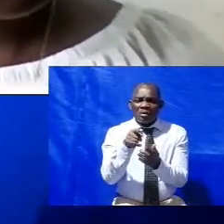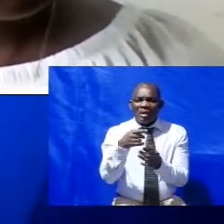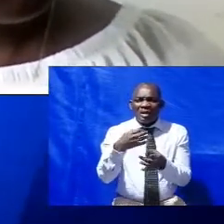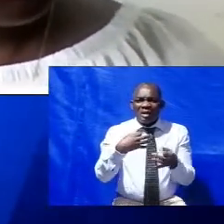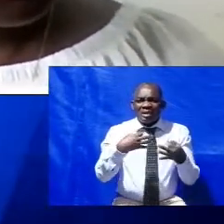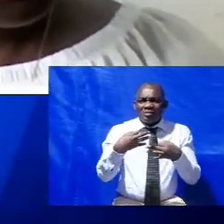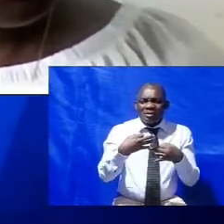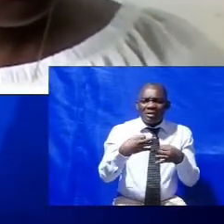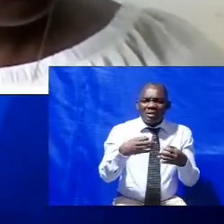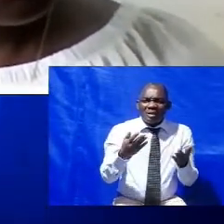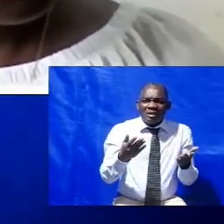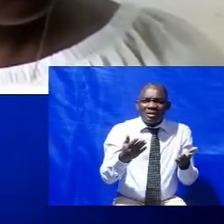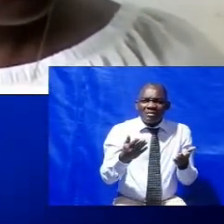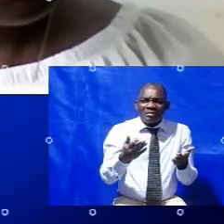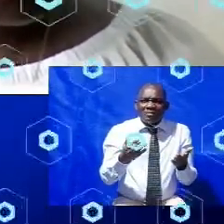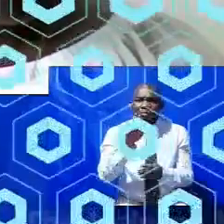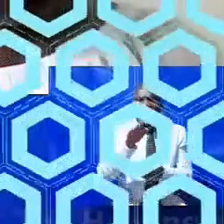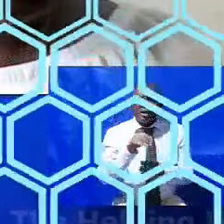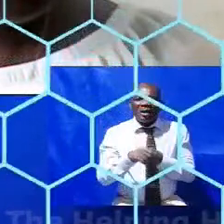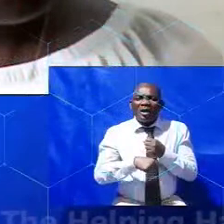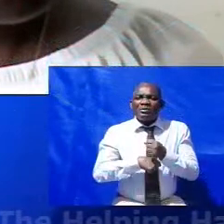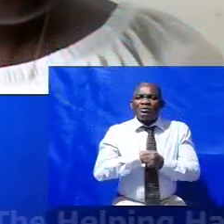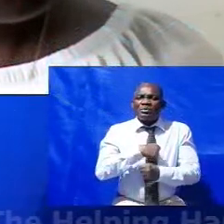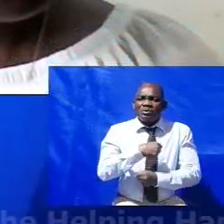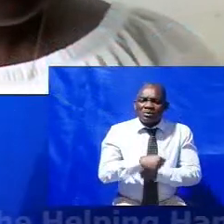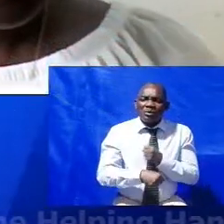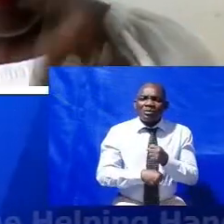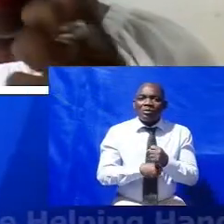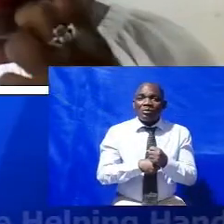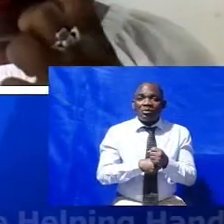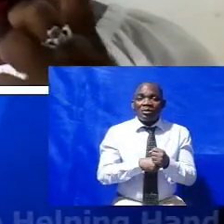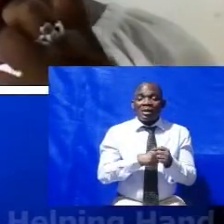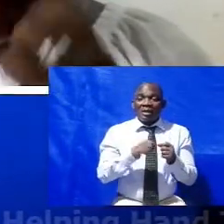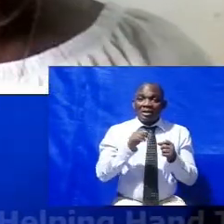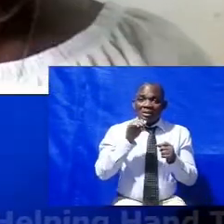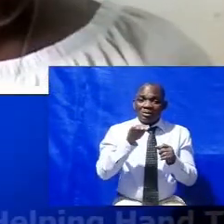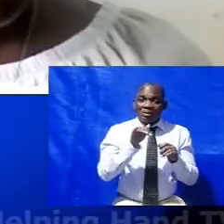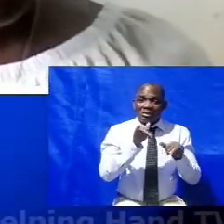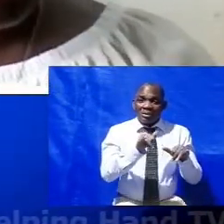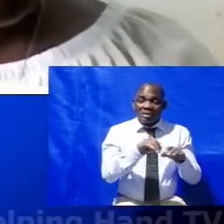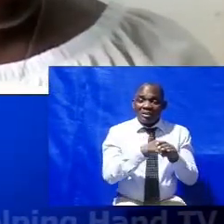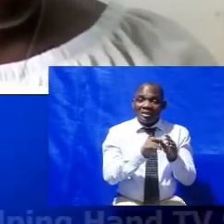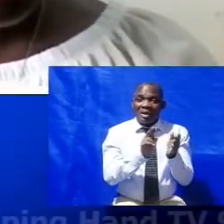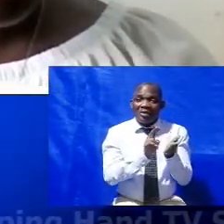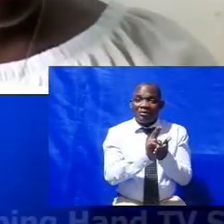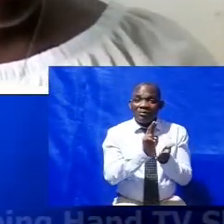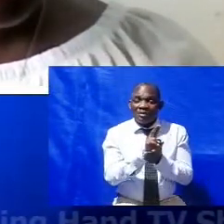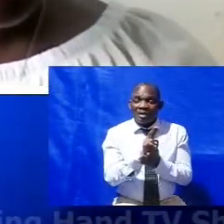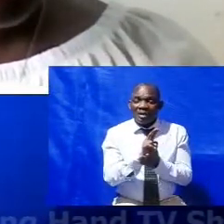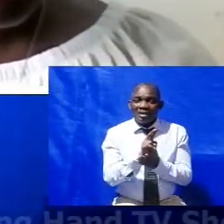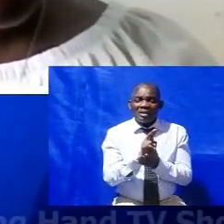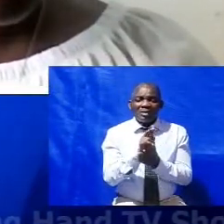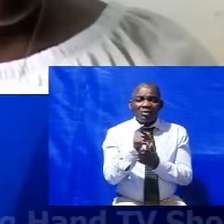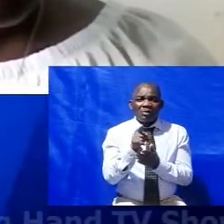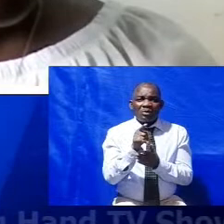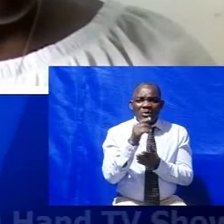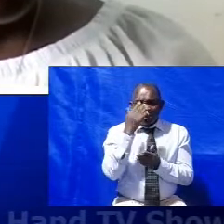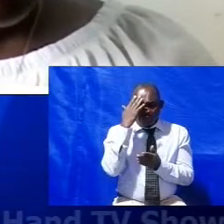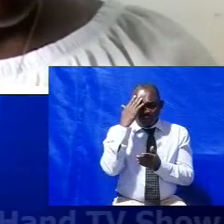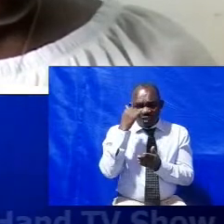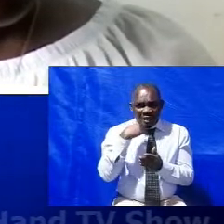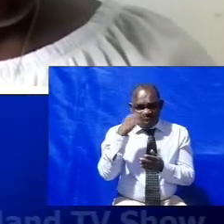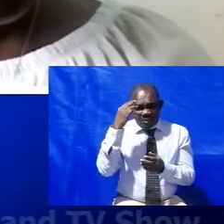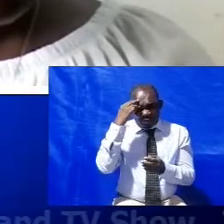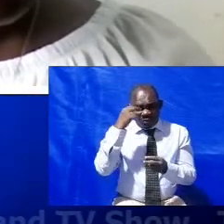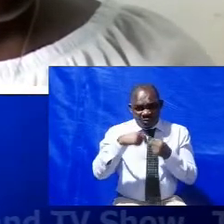of the kind of struggles you went through, because still at the university, you didn't even know you